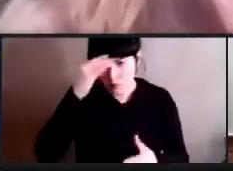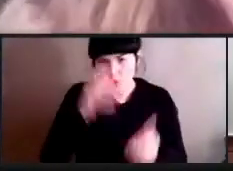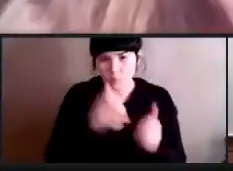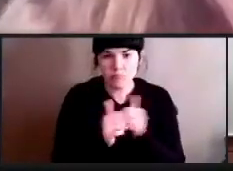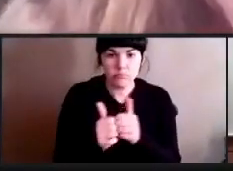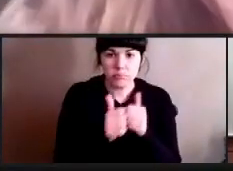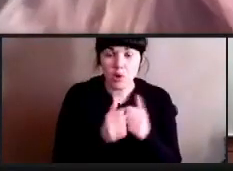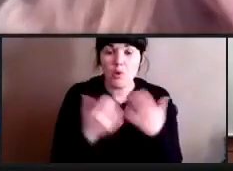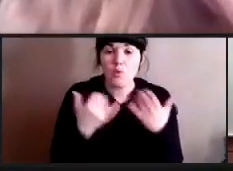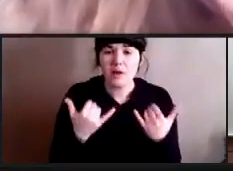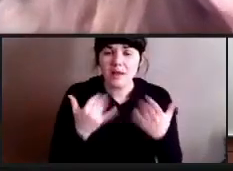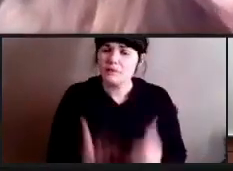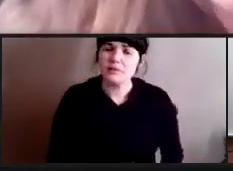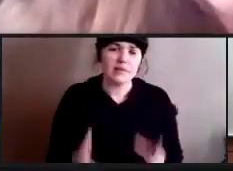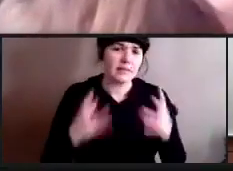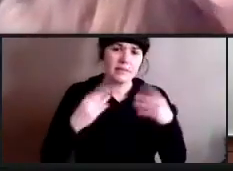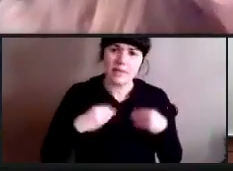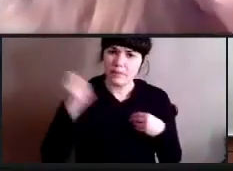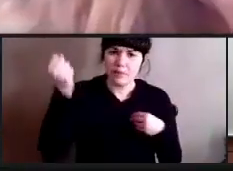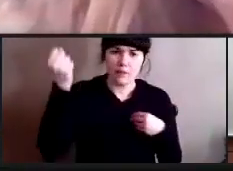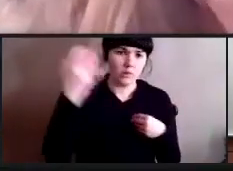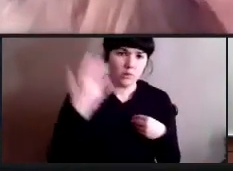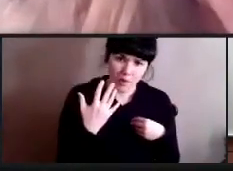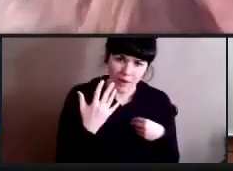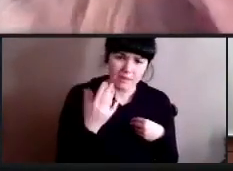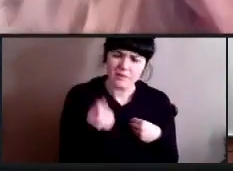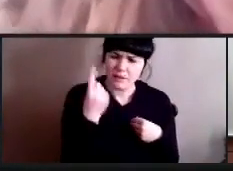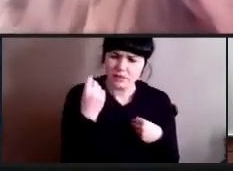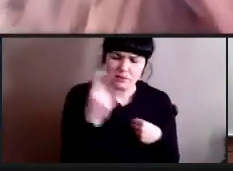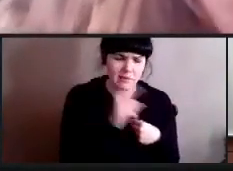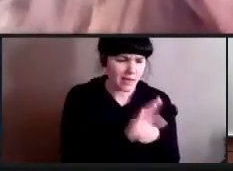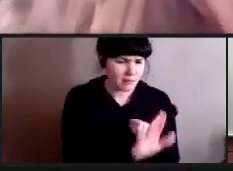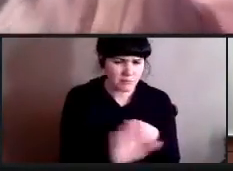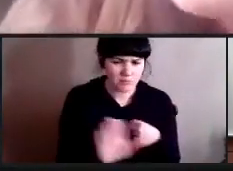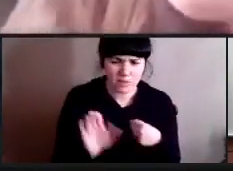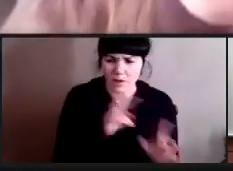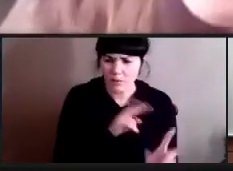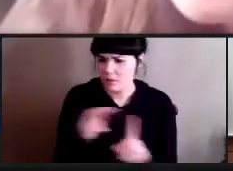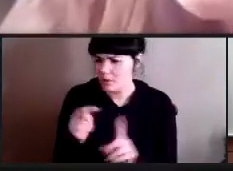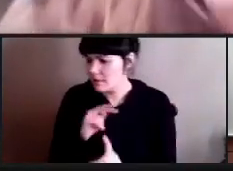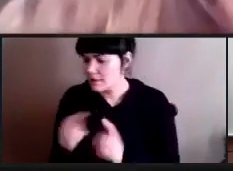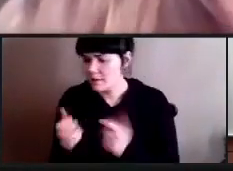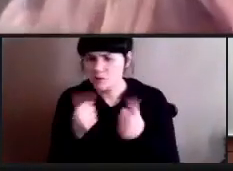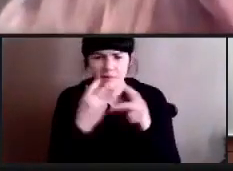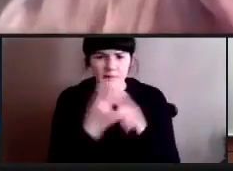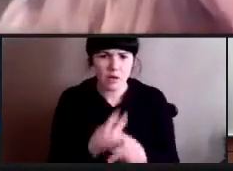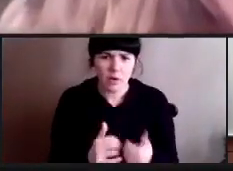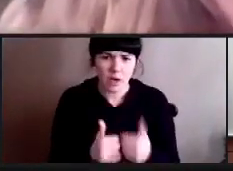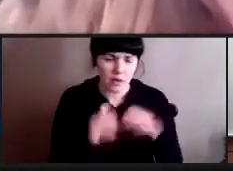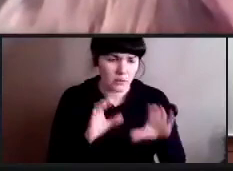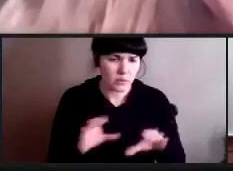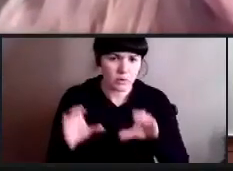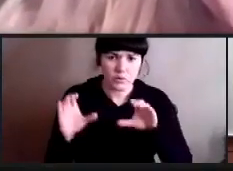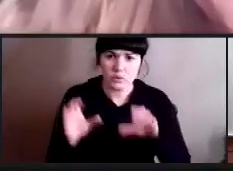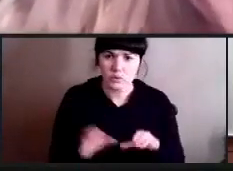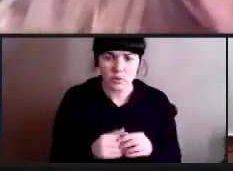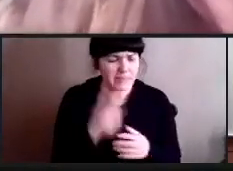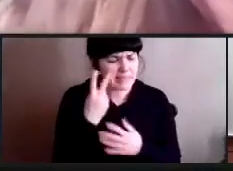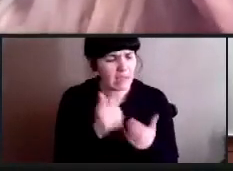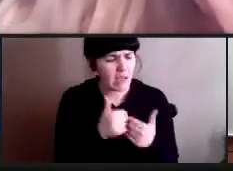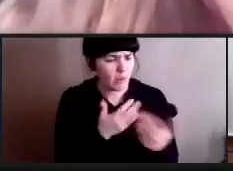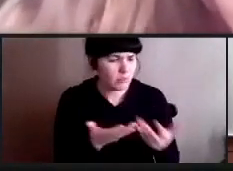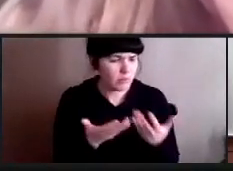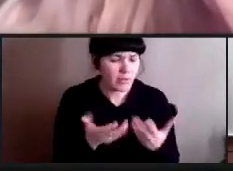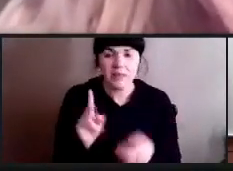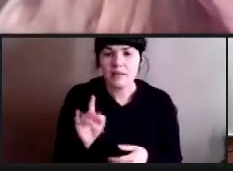everybody where they're at and just checking in, you know, like Kimberli said it best, where are you at right now? And stopping to